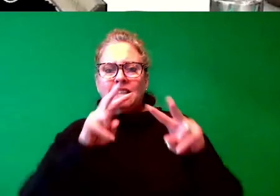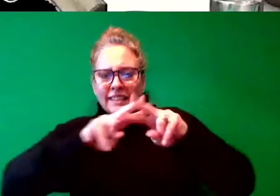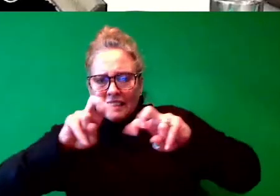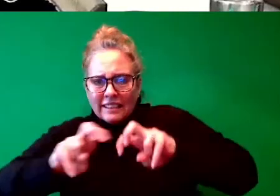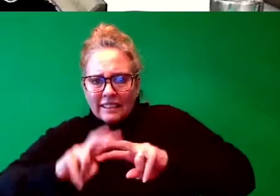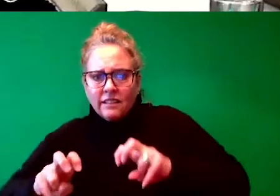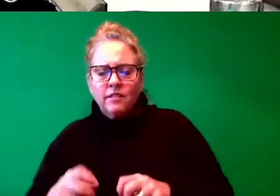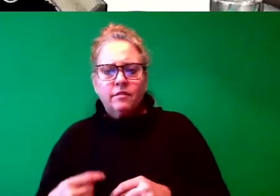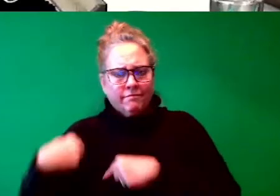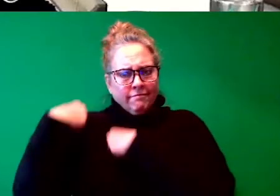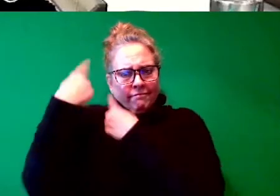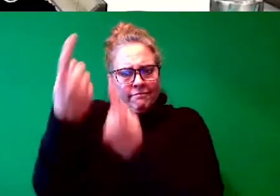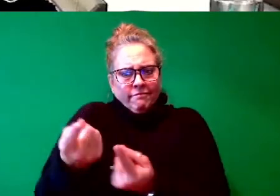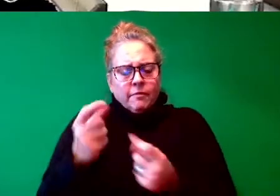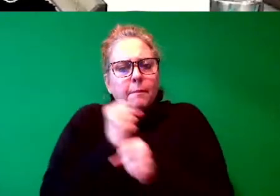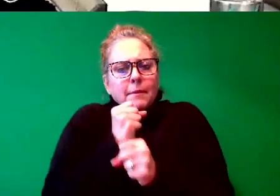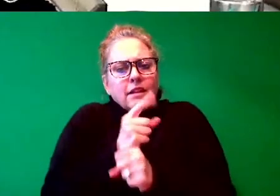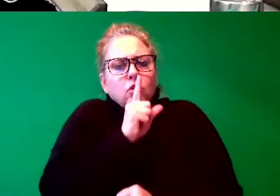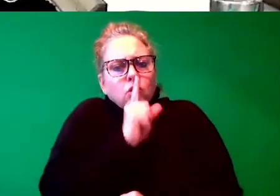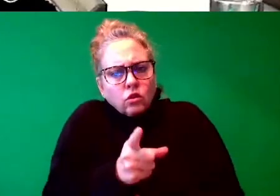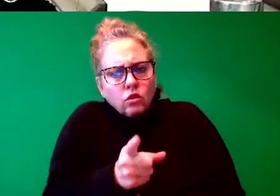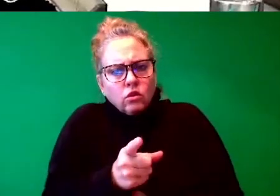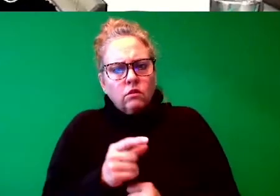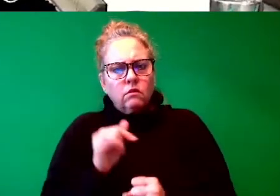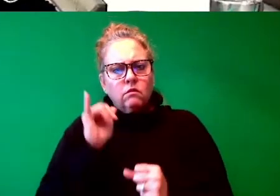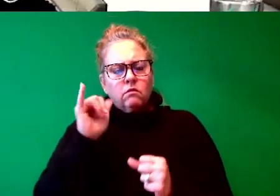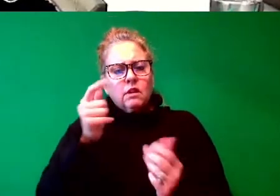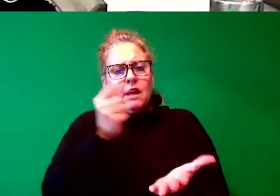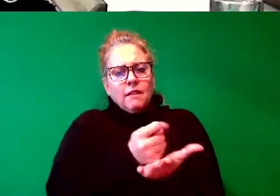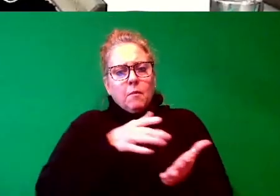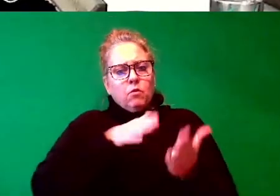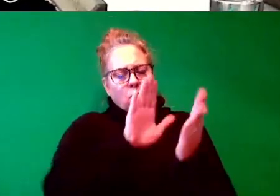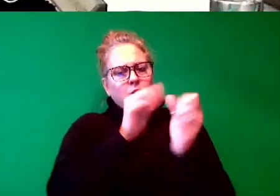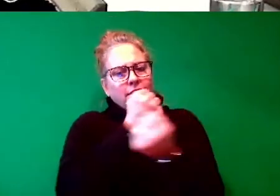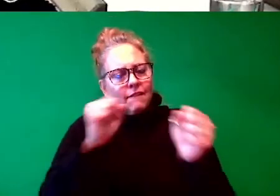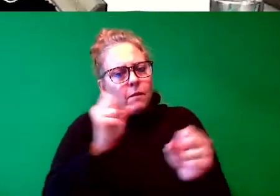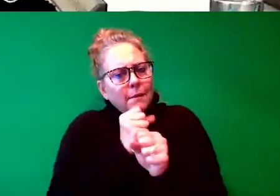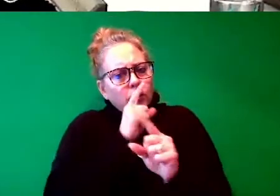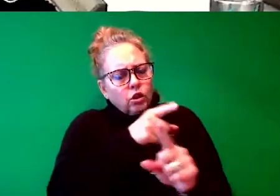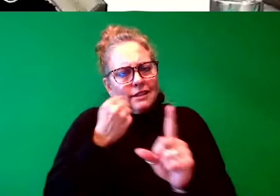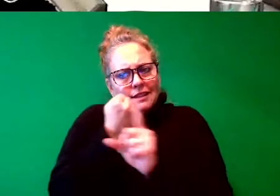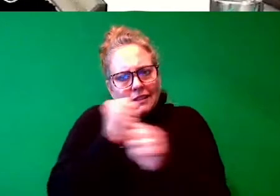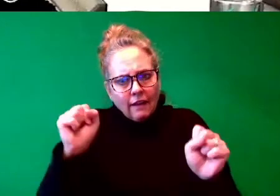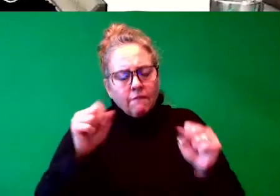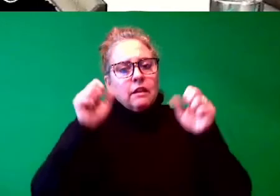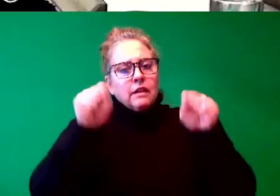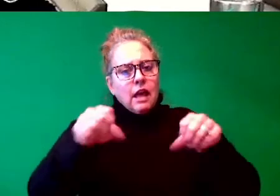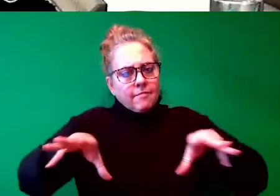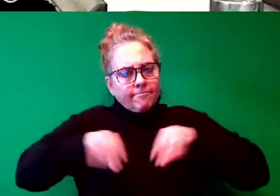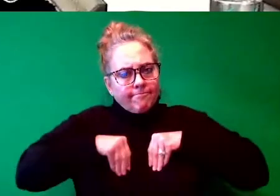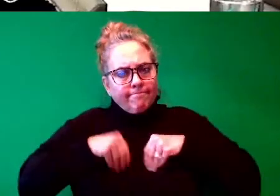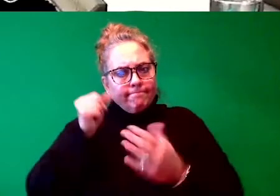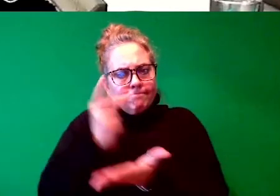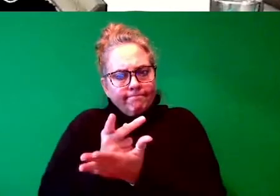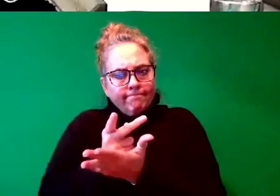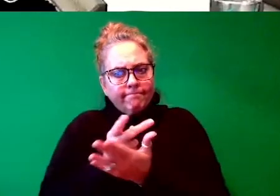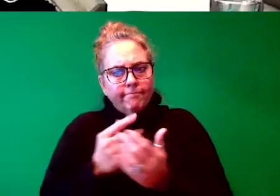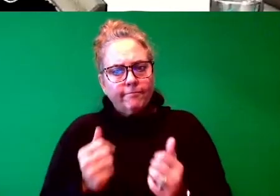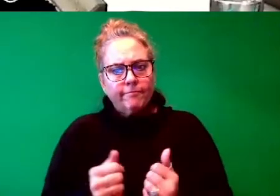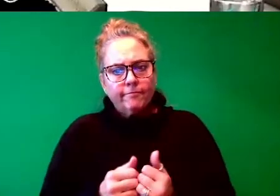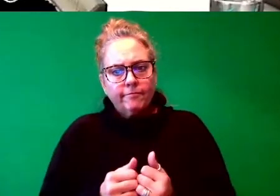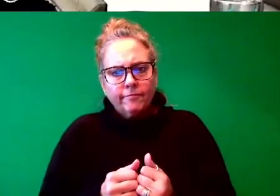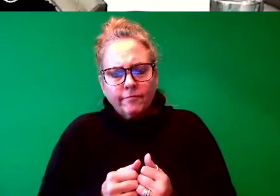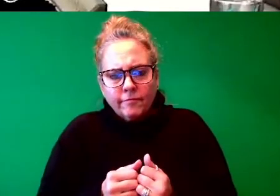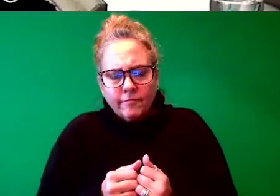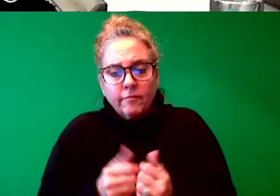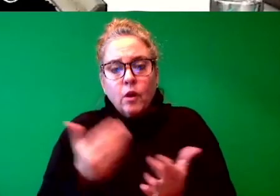to make sure therapies are both safe and effective. A certain humility at the outset is preferred, however, when